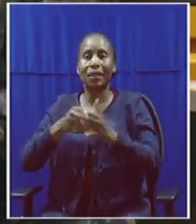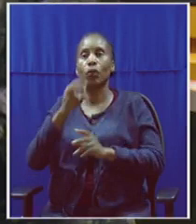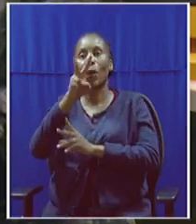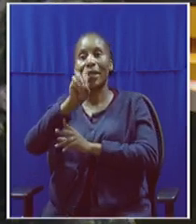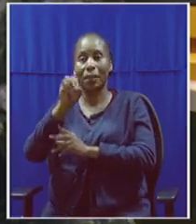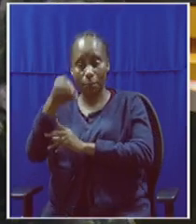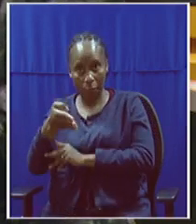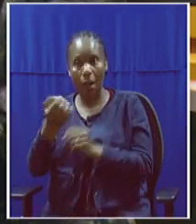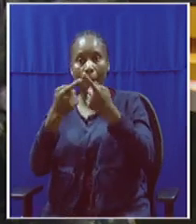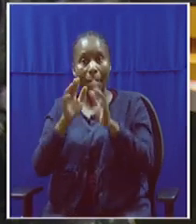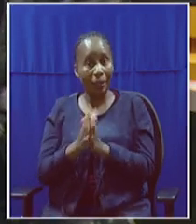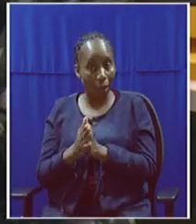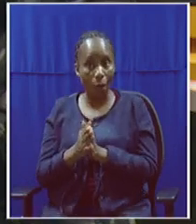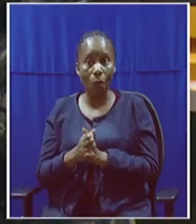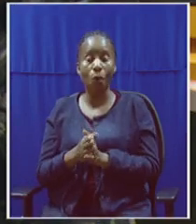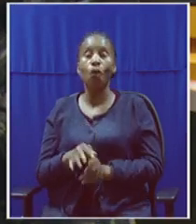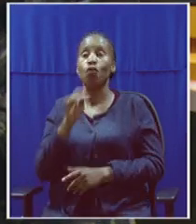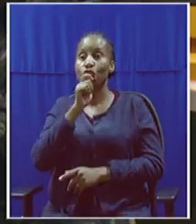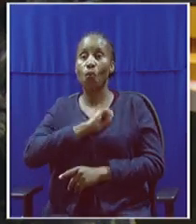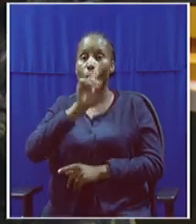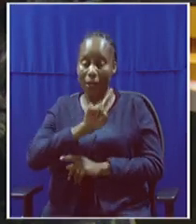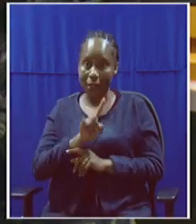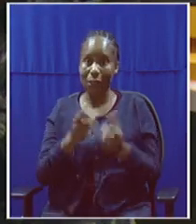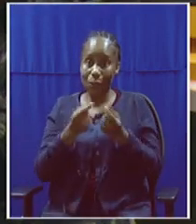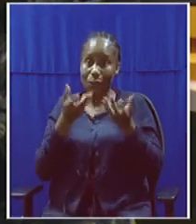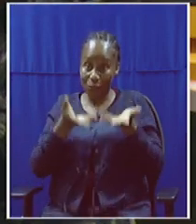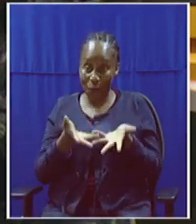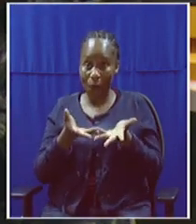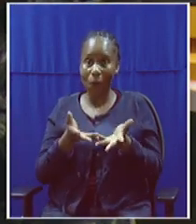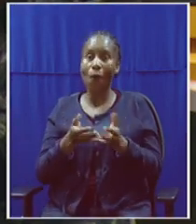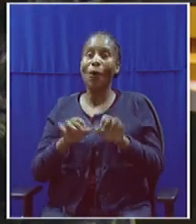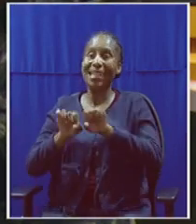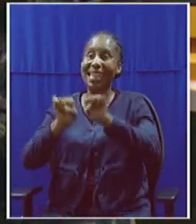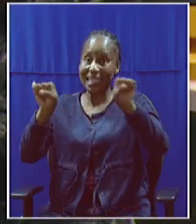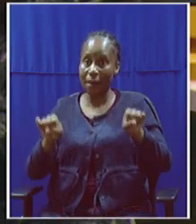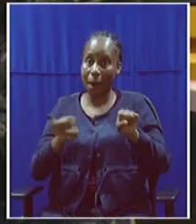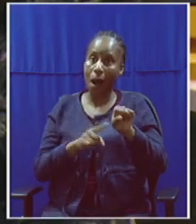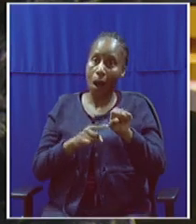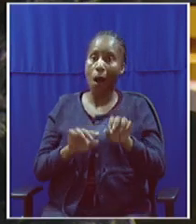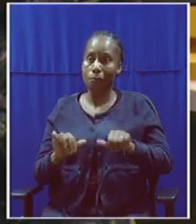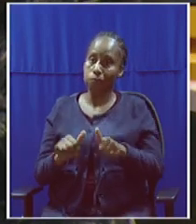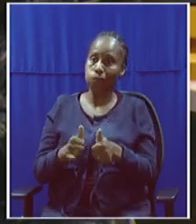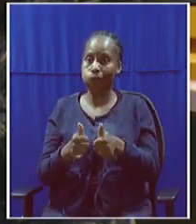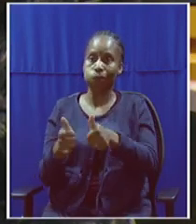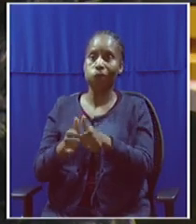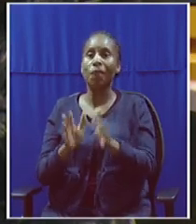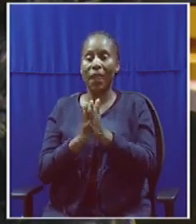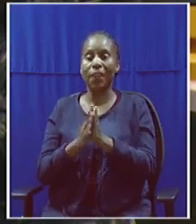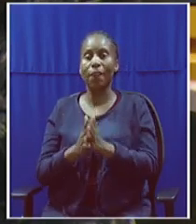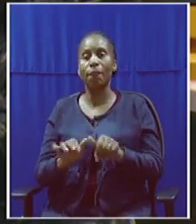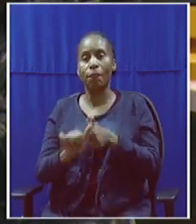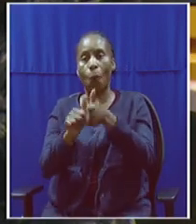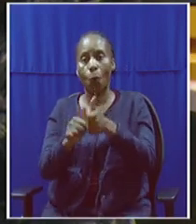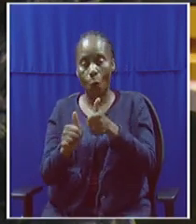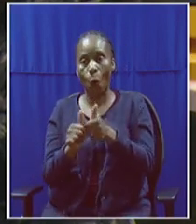is that in doing so you must be systematic and you must follow the logic of security of